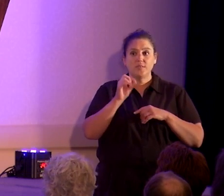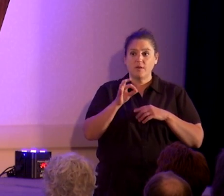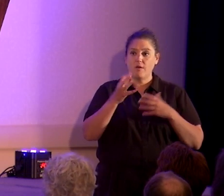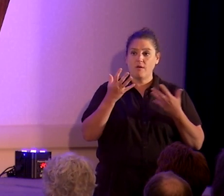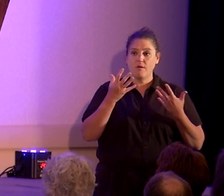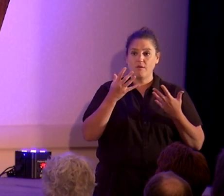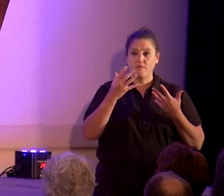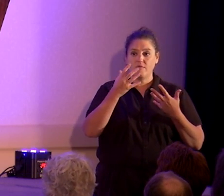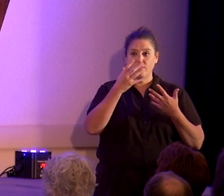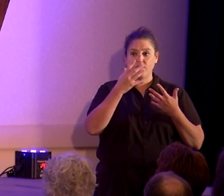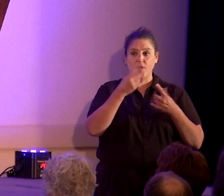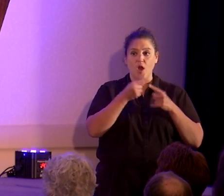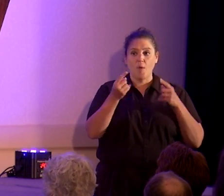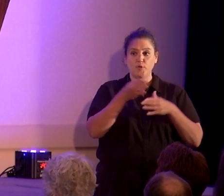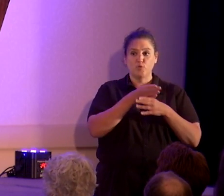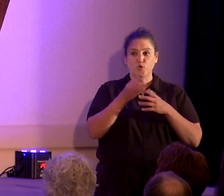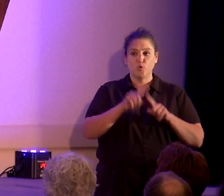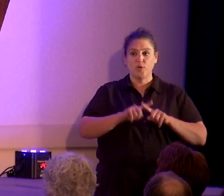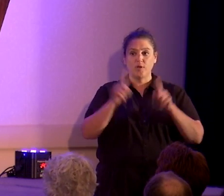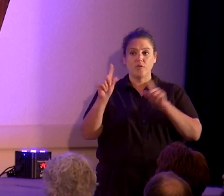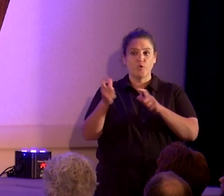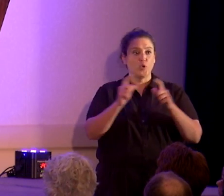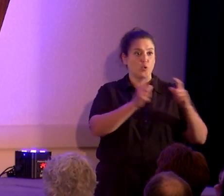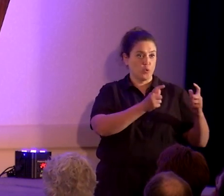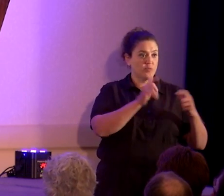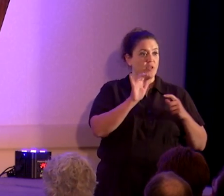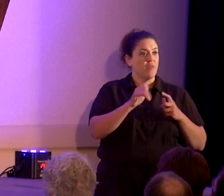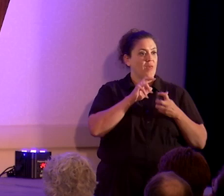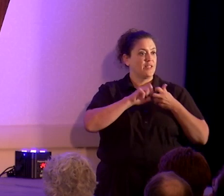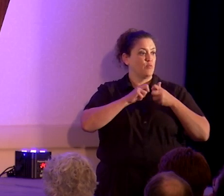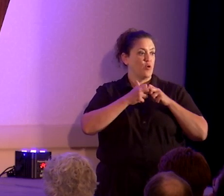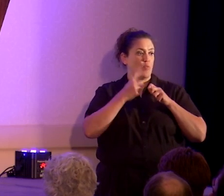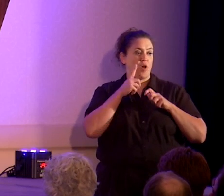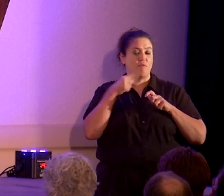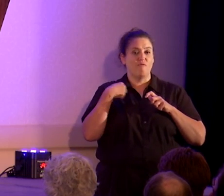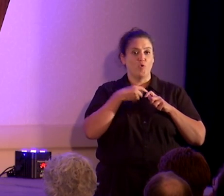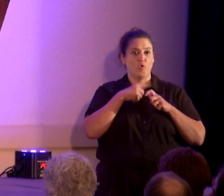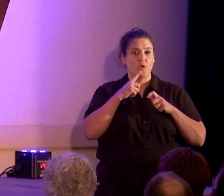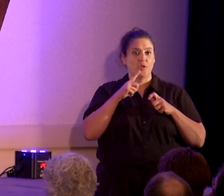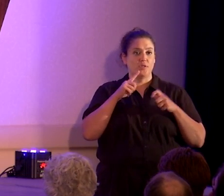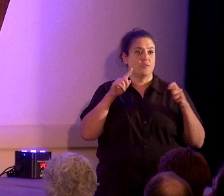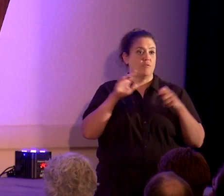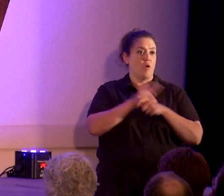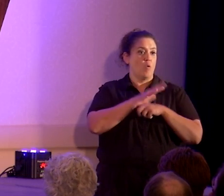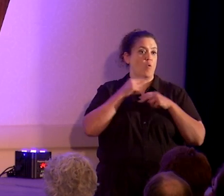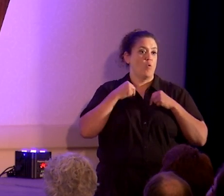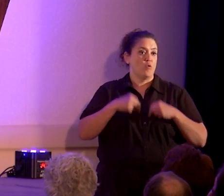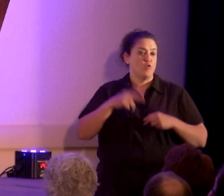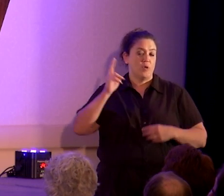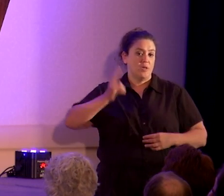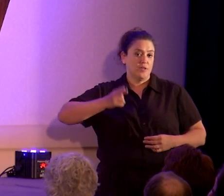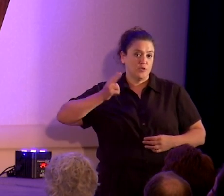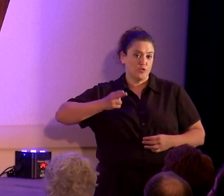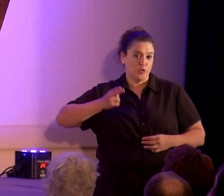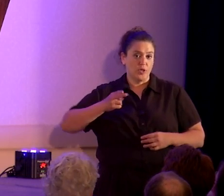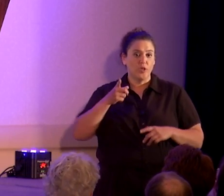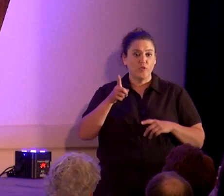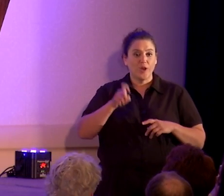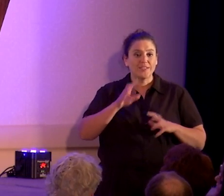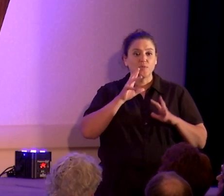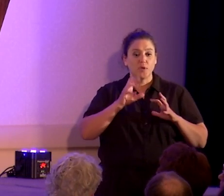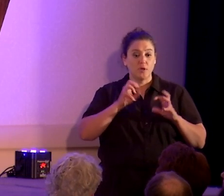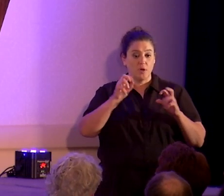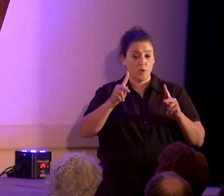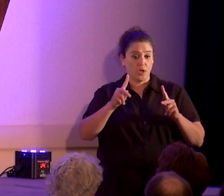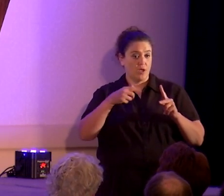know, opposition between different groups, and that has been a problem for us the entirety of human history. It has to be a, okay, you